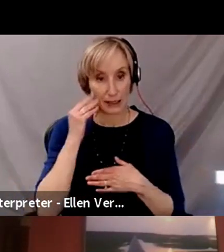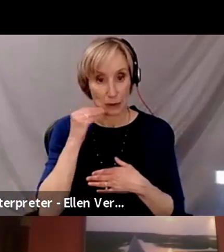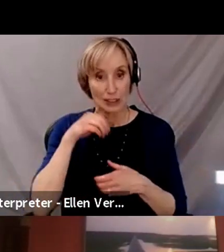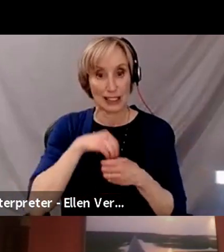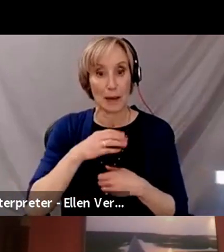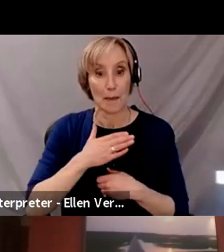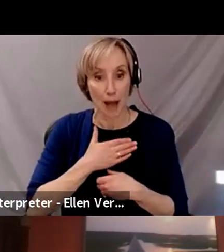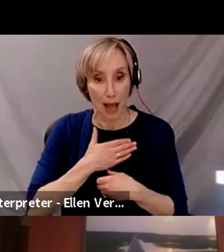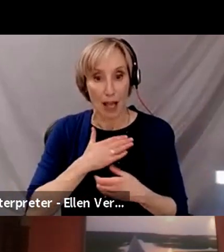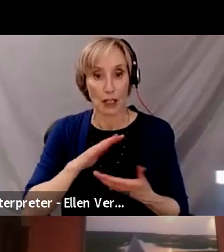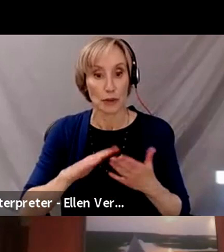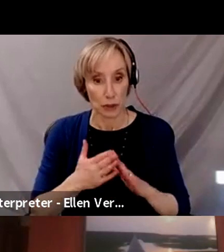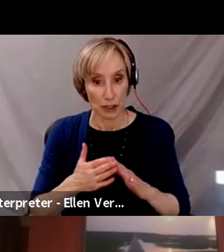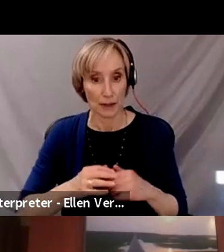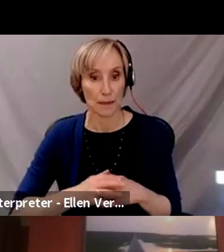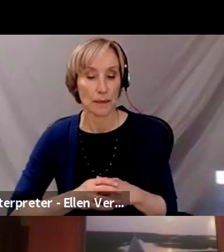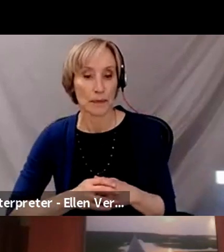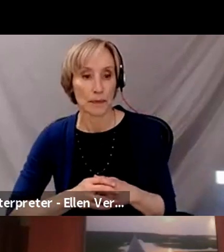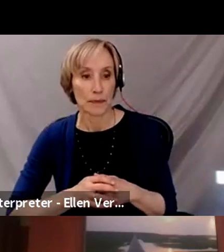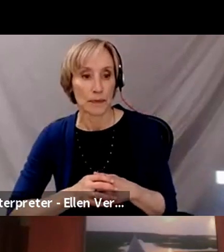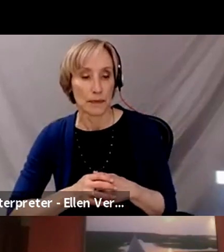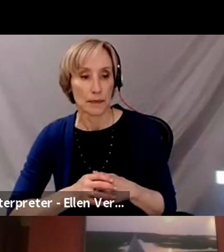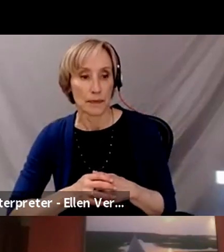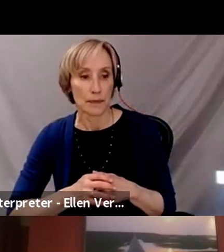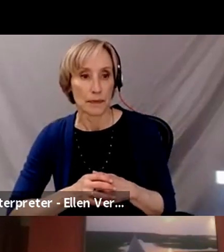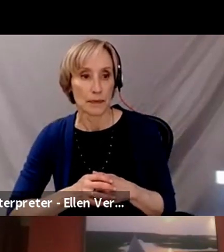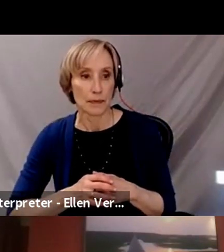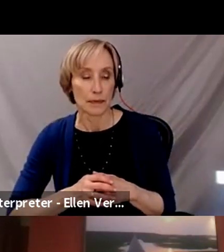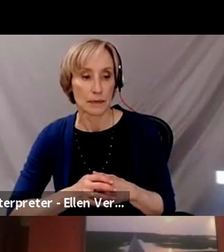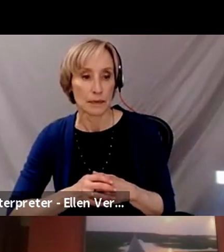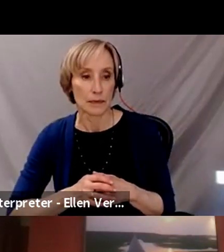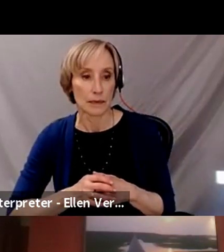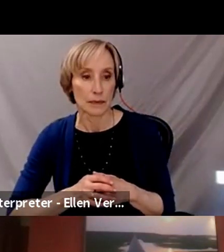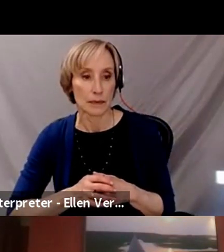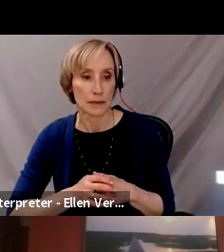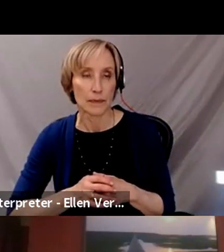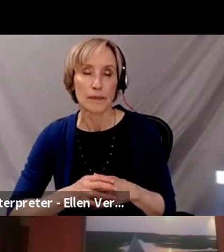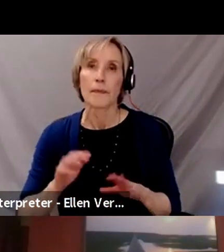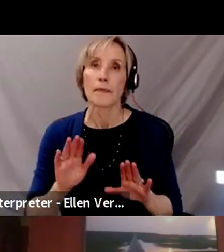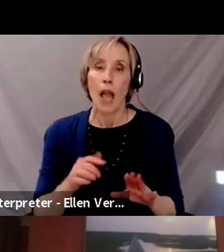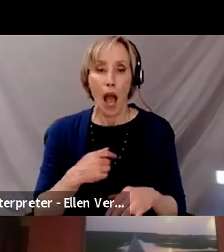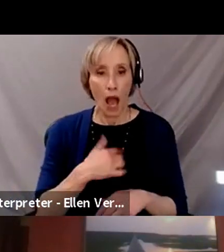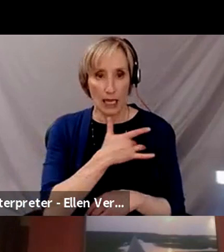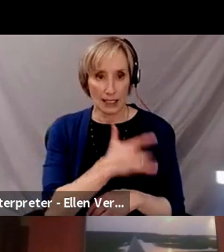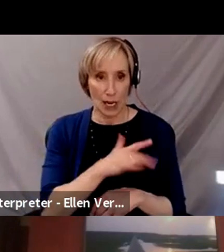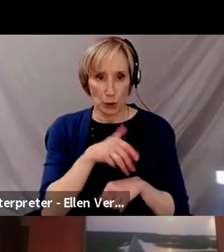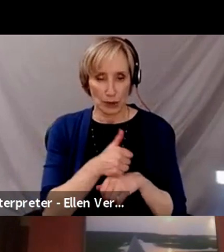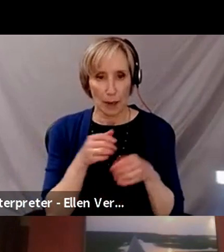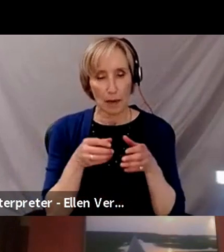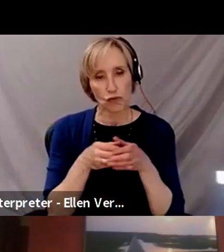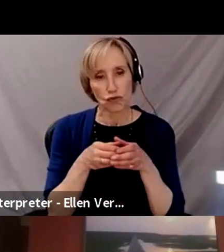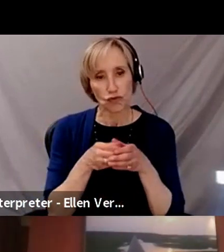And so we do tend to, or I tend to create little families, within